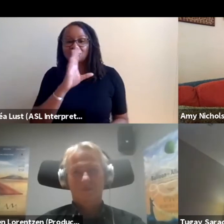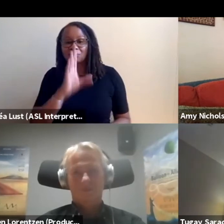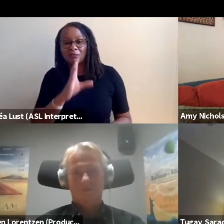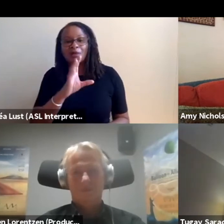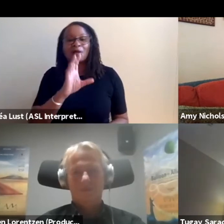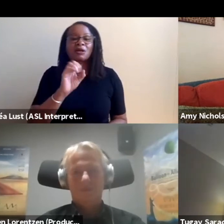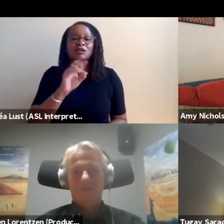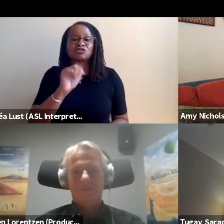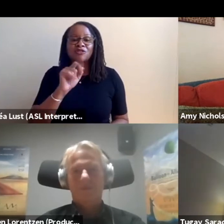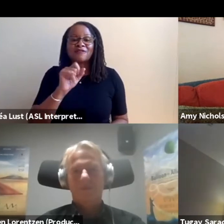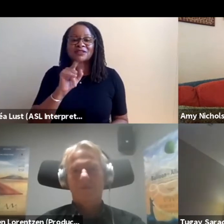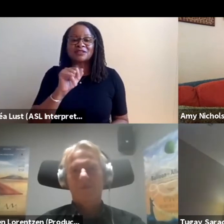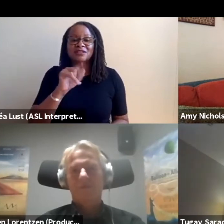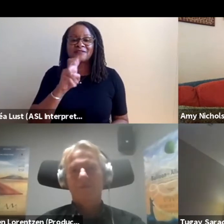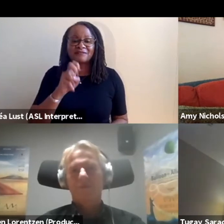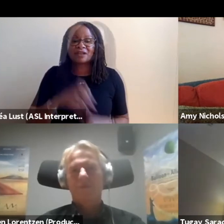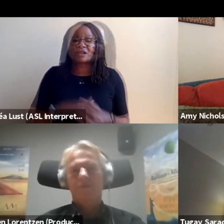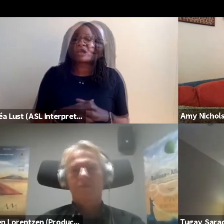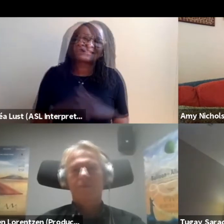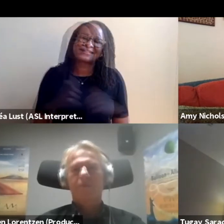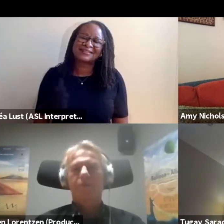than